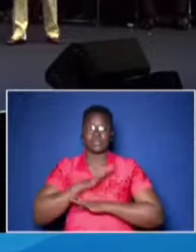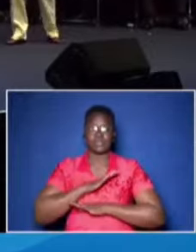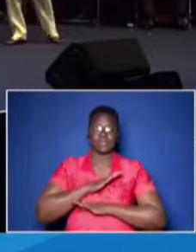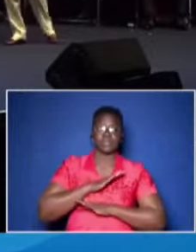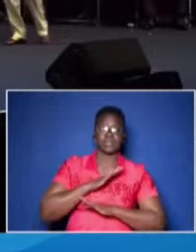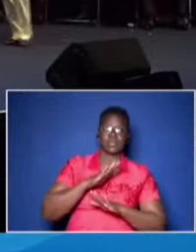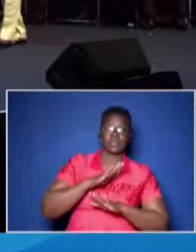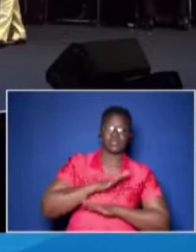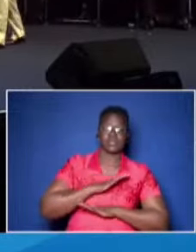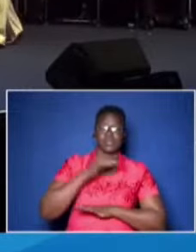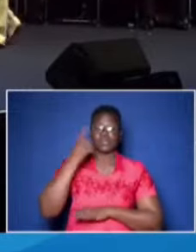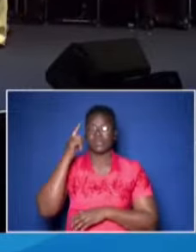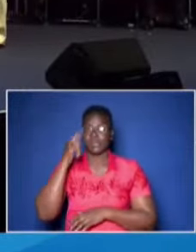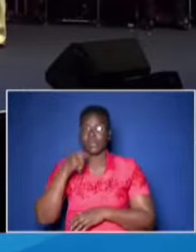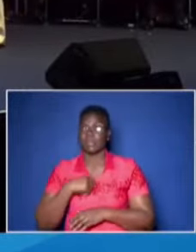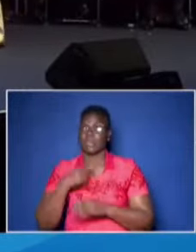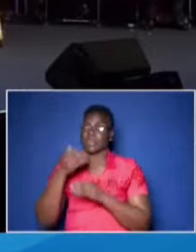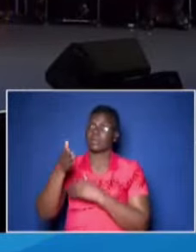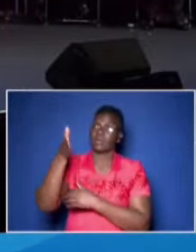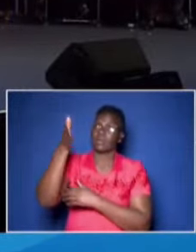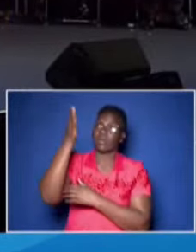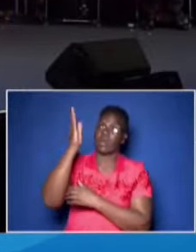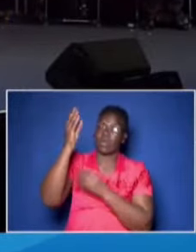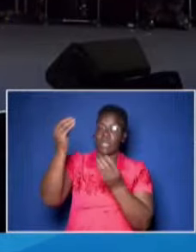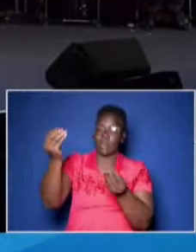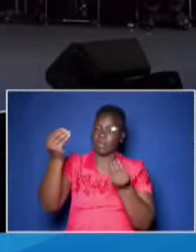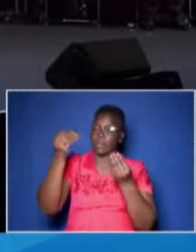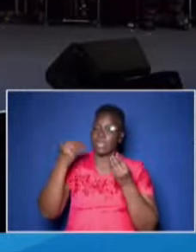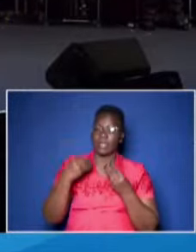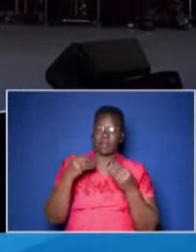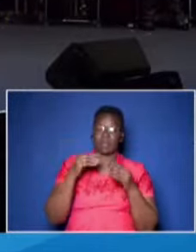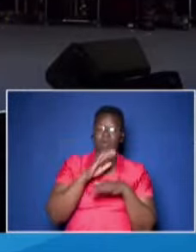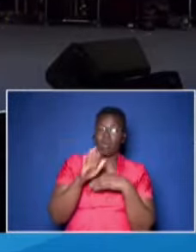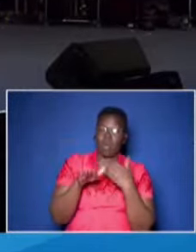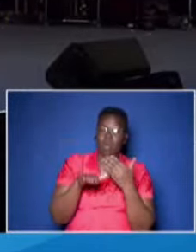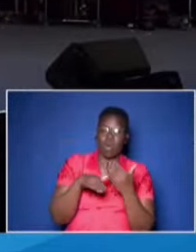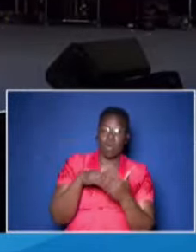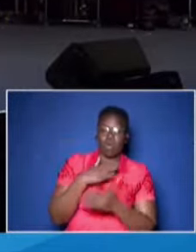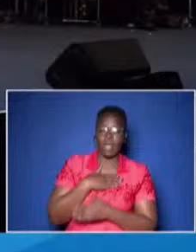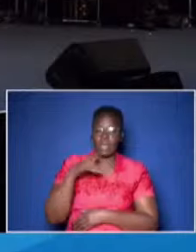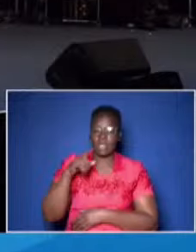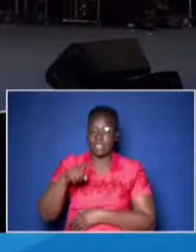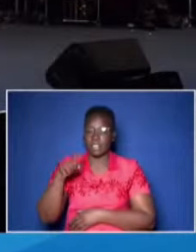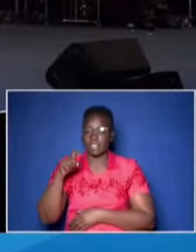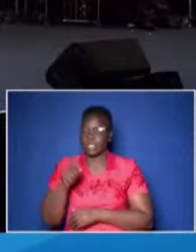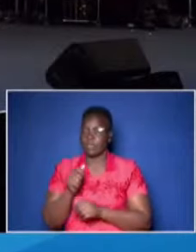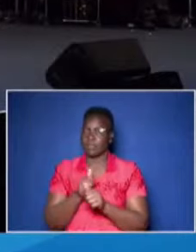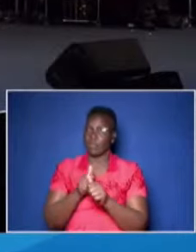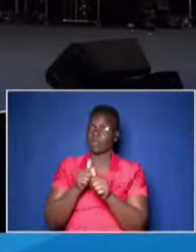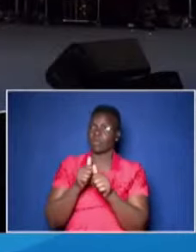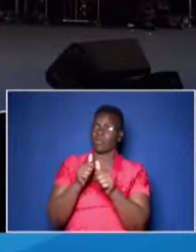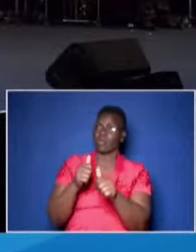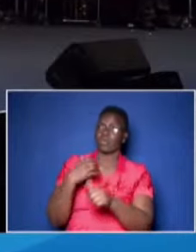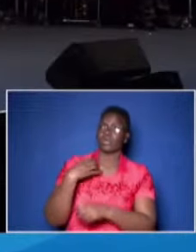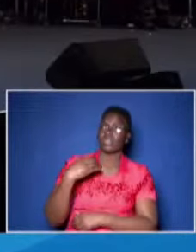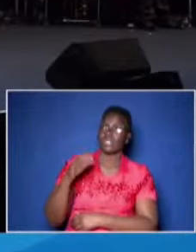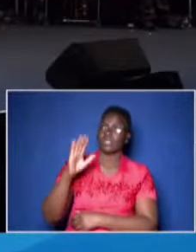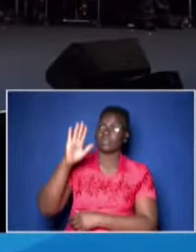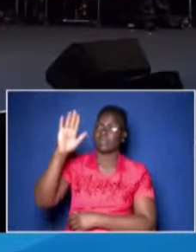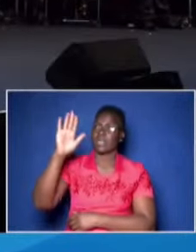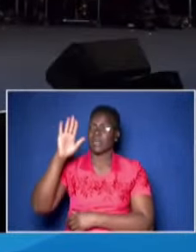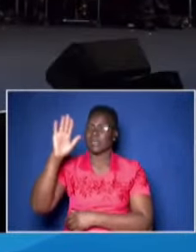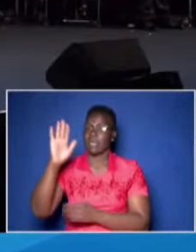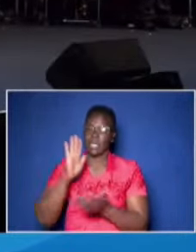my God my God shall supply all my needs according to his rich and